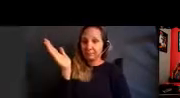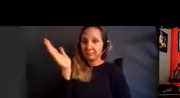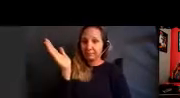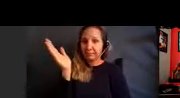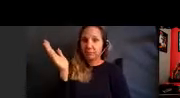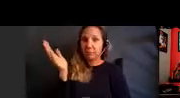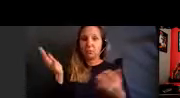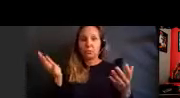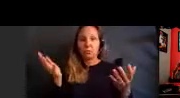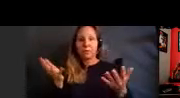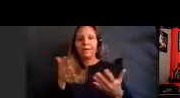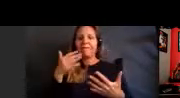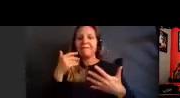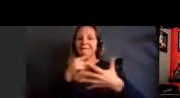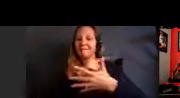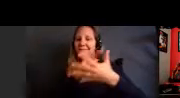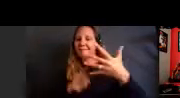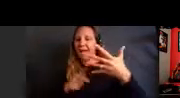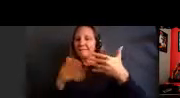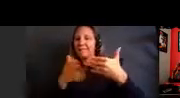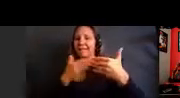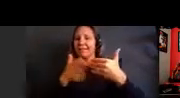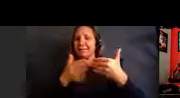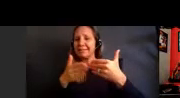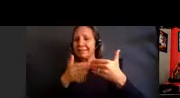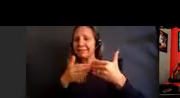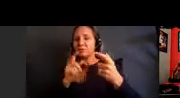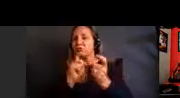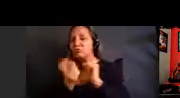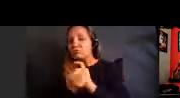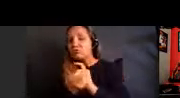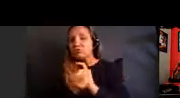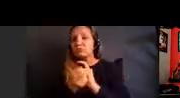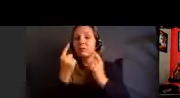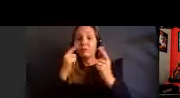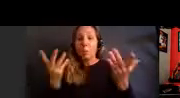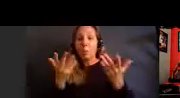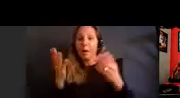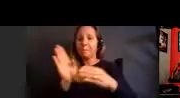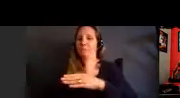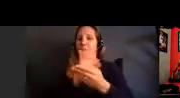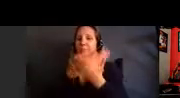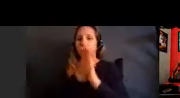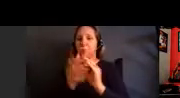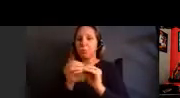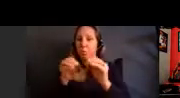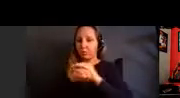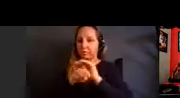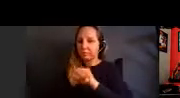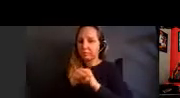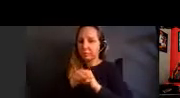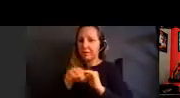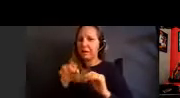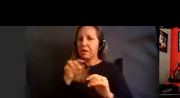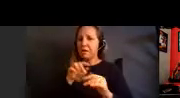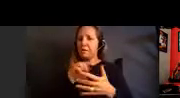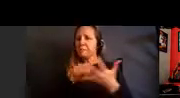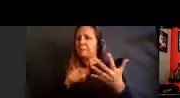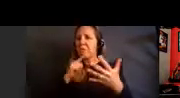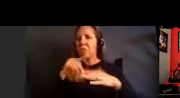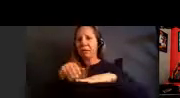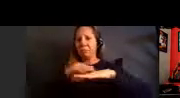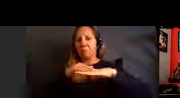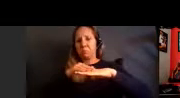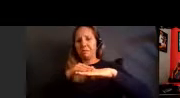easy steps or changes that you can make to make your business more accessible. But I want to expand that a little bit. This is more than